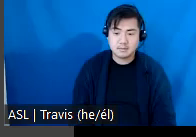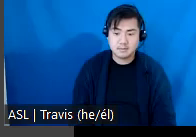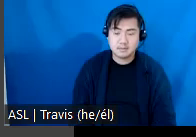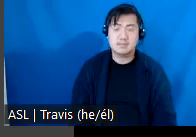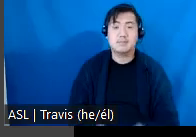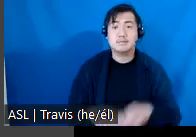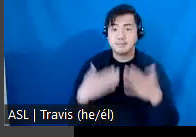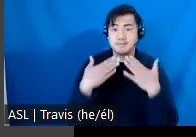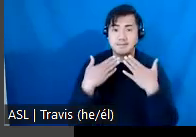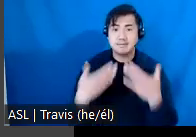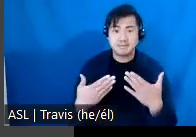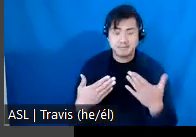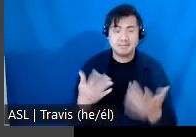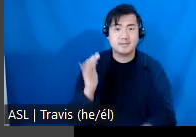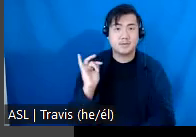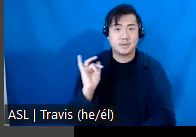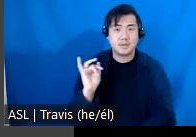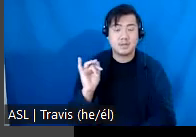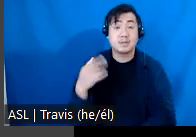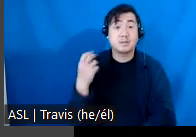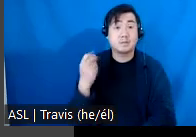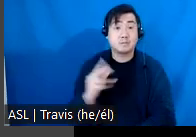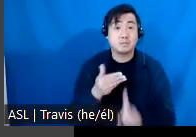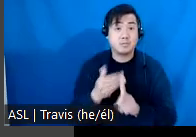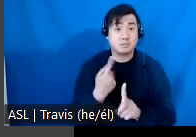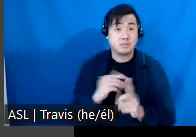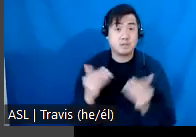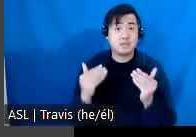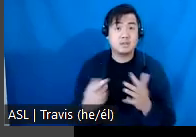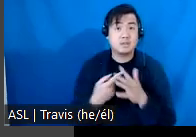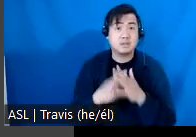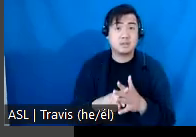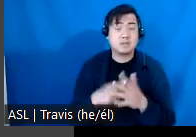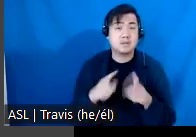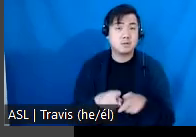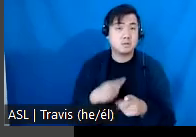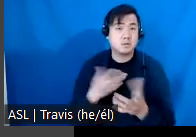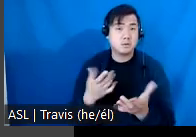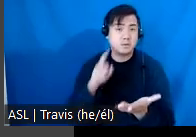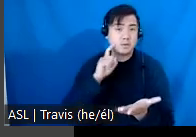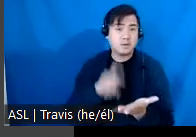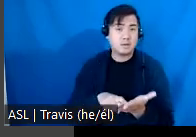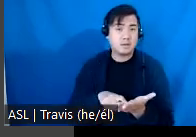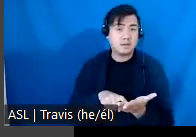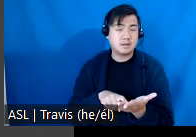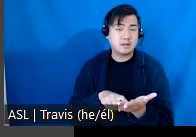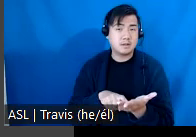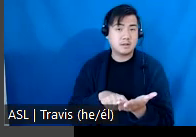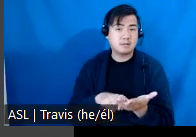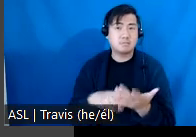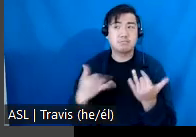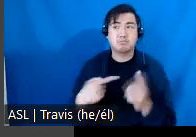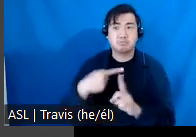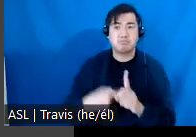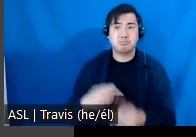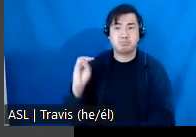Thank you for doing that as well. All right, so before we get started, I just want to also recognize the month of May. So the month of